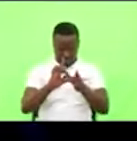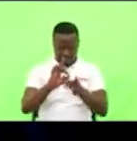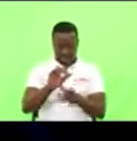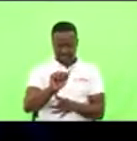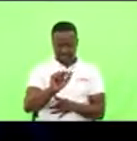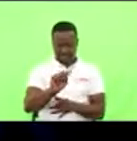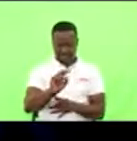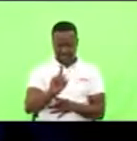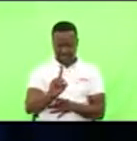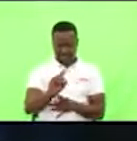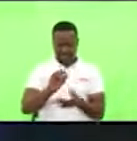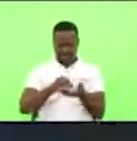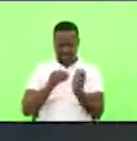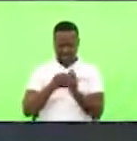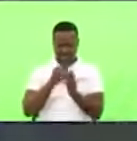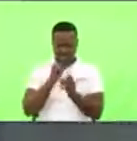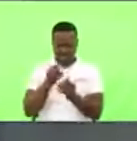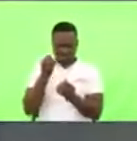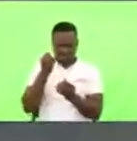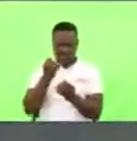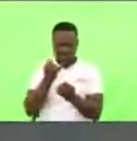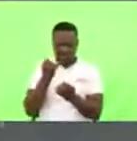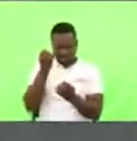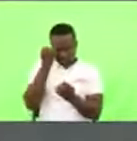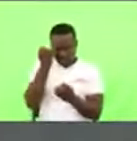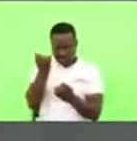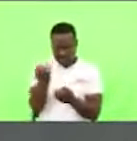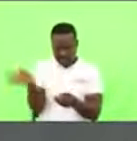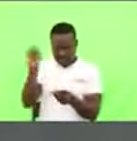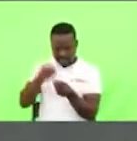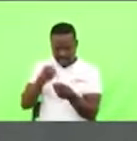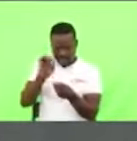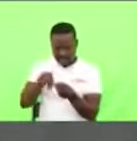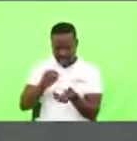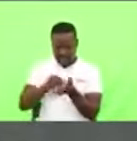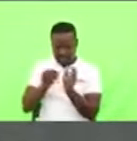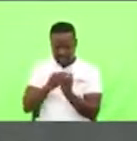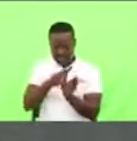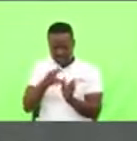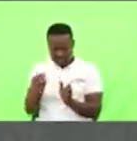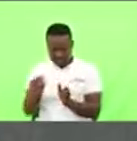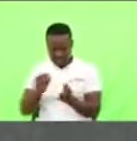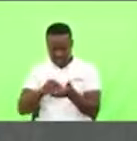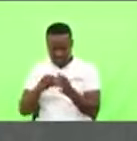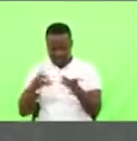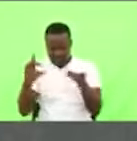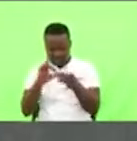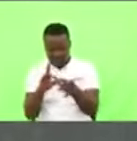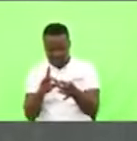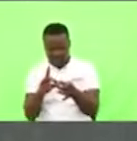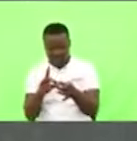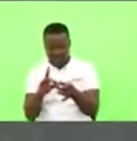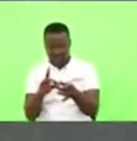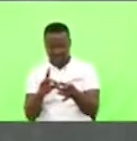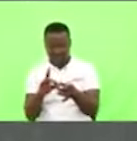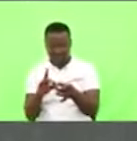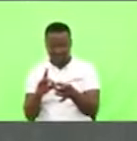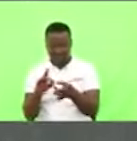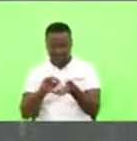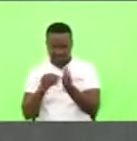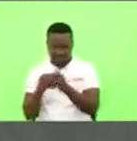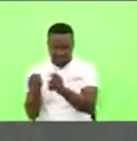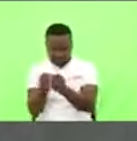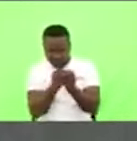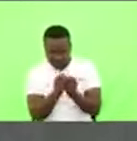introduces an additional comment. The word "and" is along or together